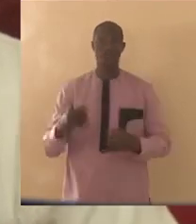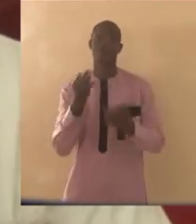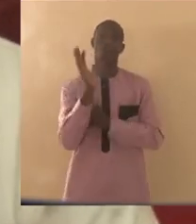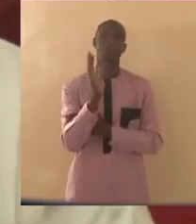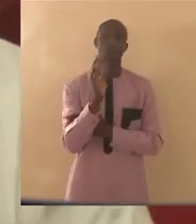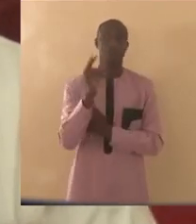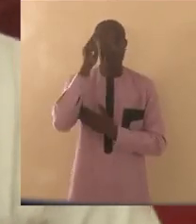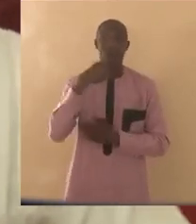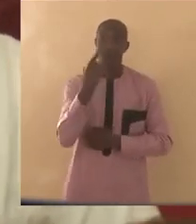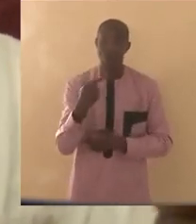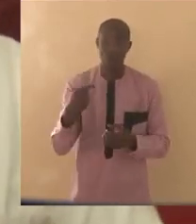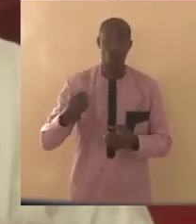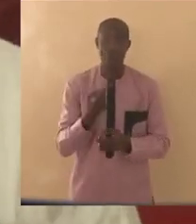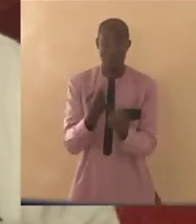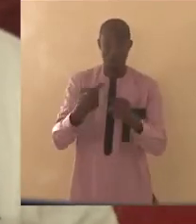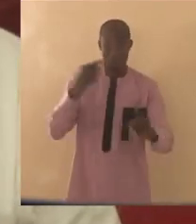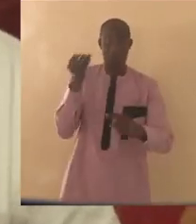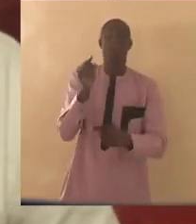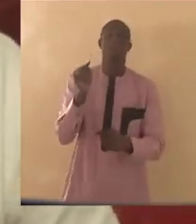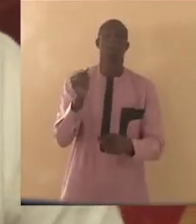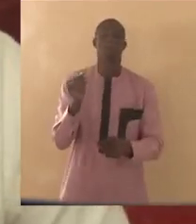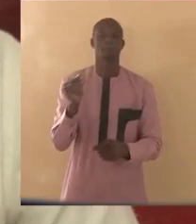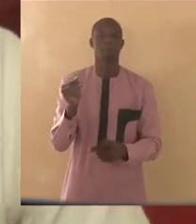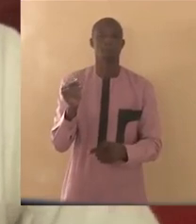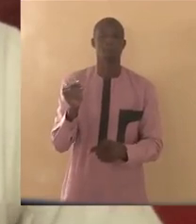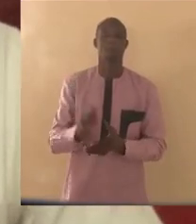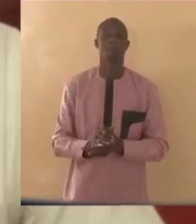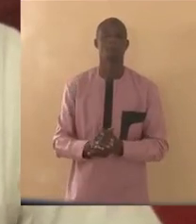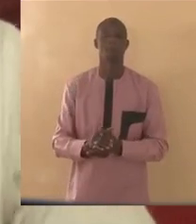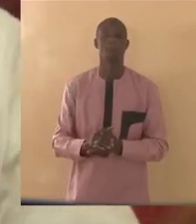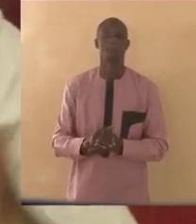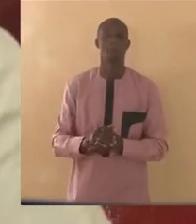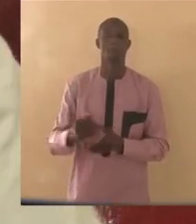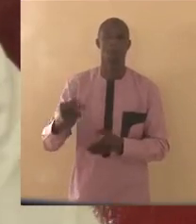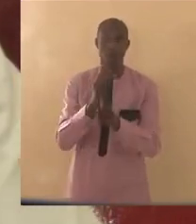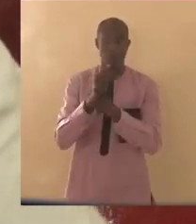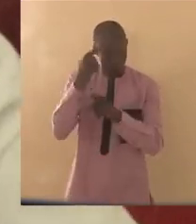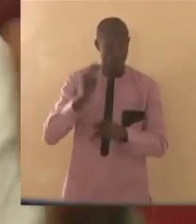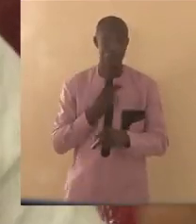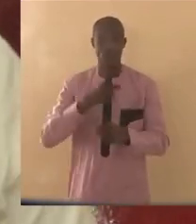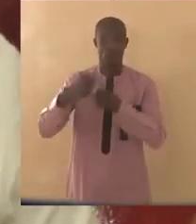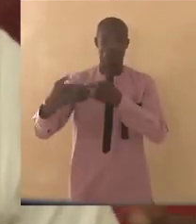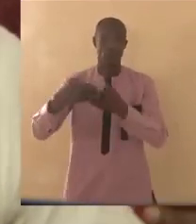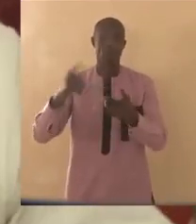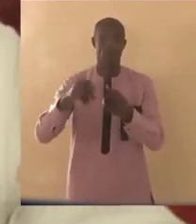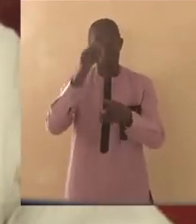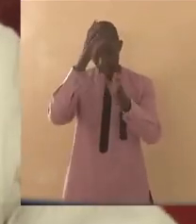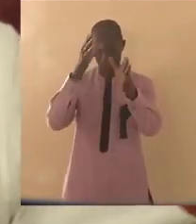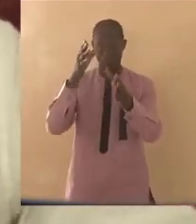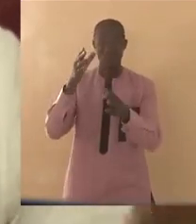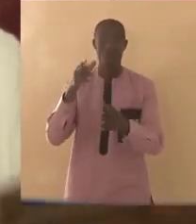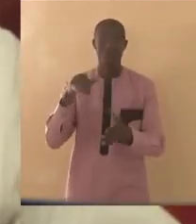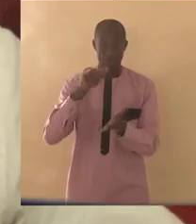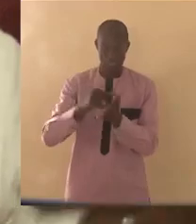he also said that we came from him, and he has taken care of us, and he's coming back to him. So I think